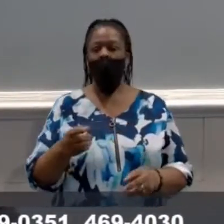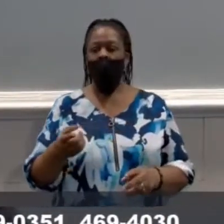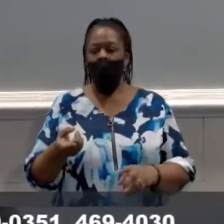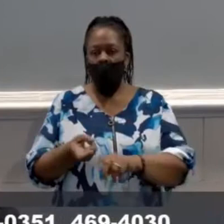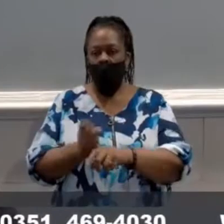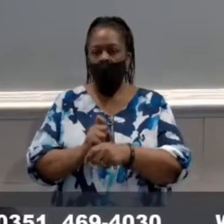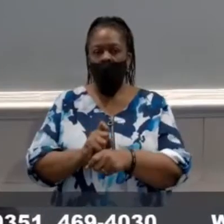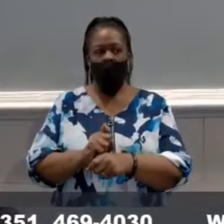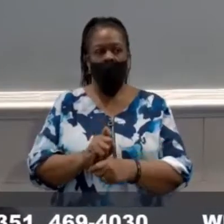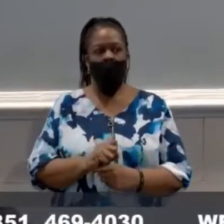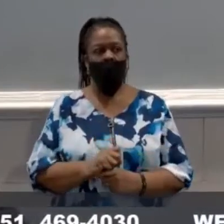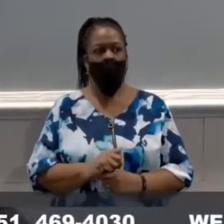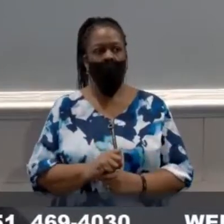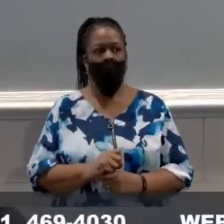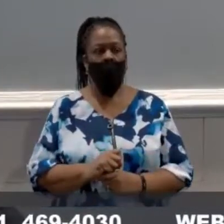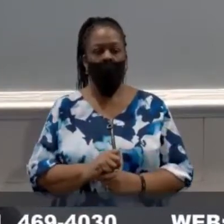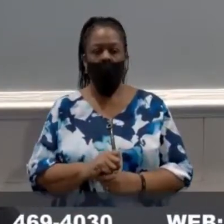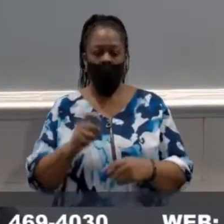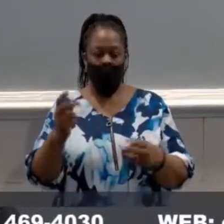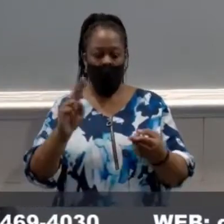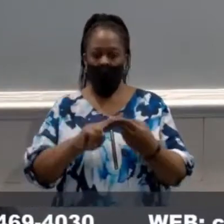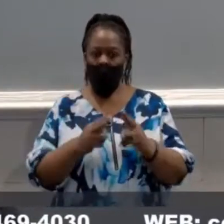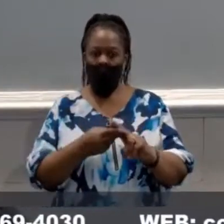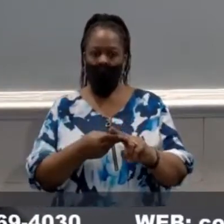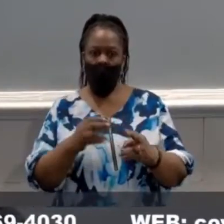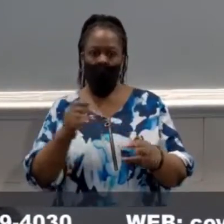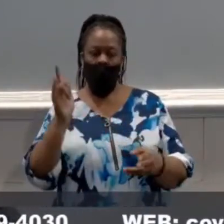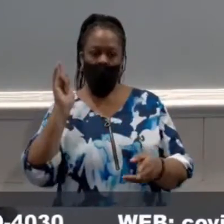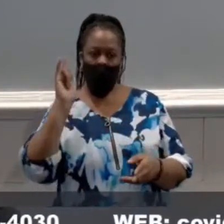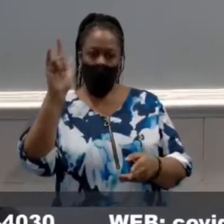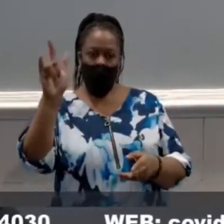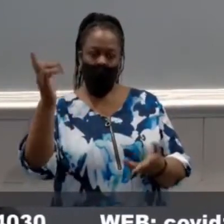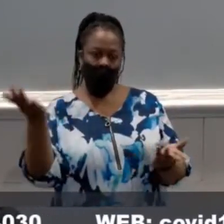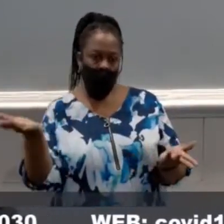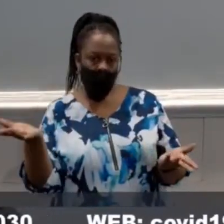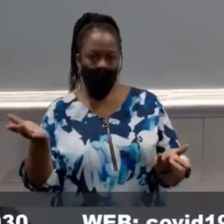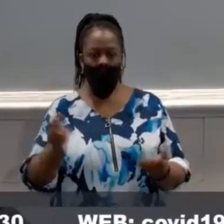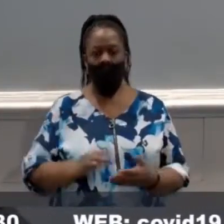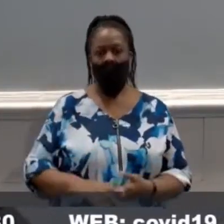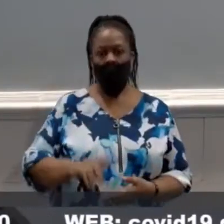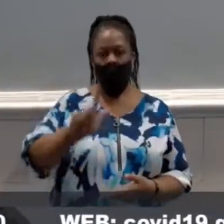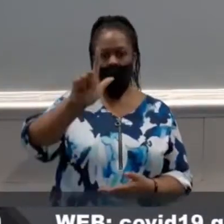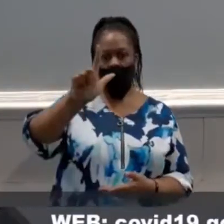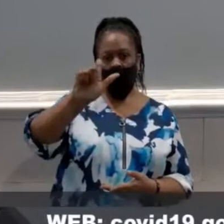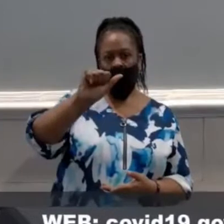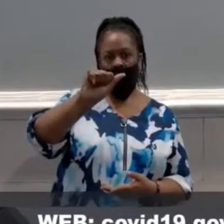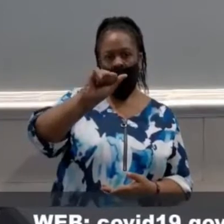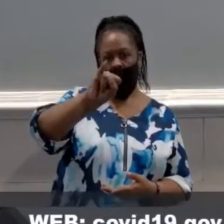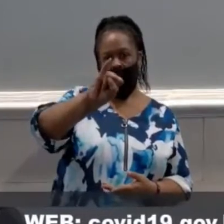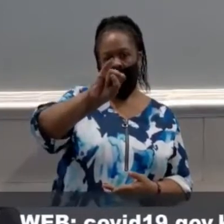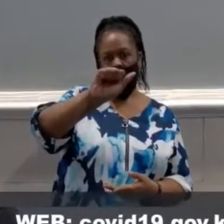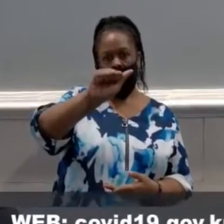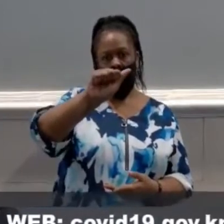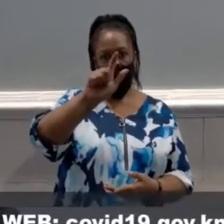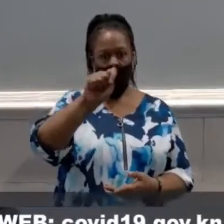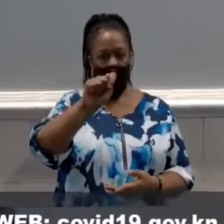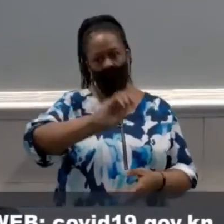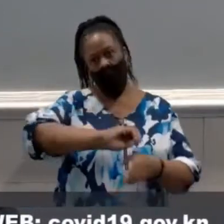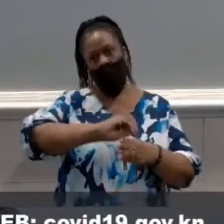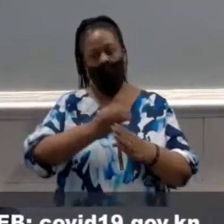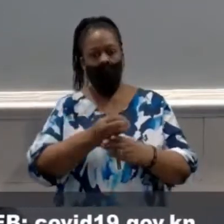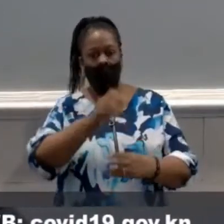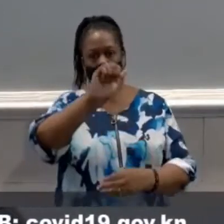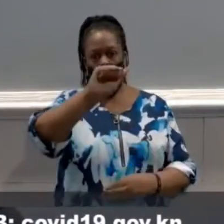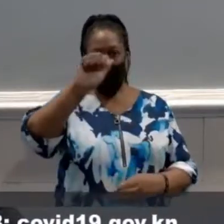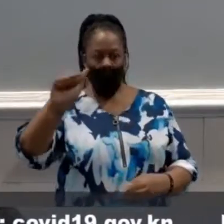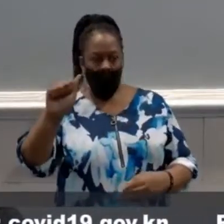you have to indicate the flight information as well as your contact details. It's important to note that you must enter